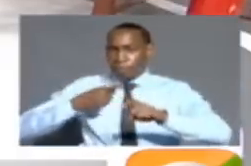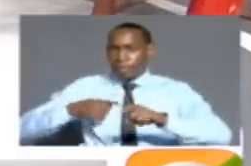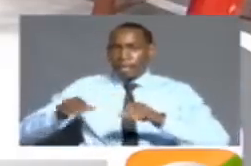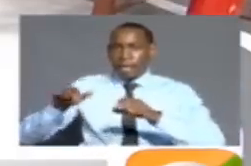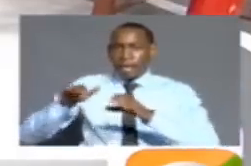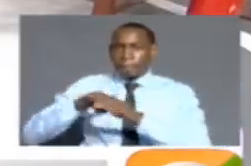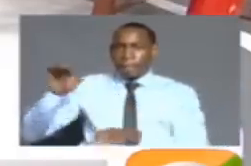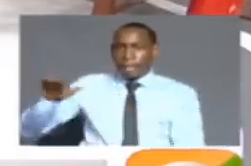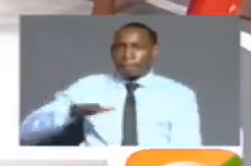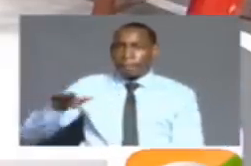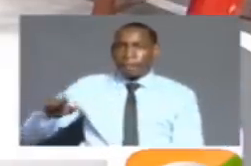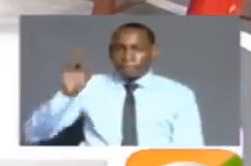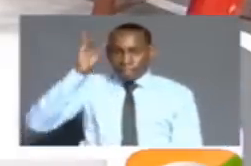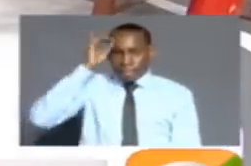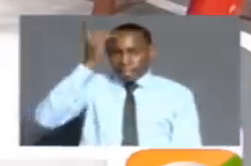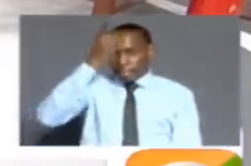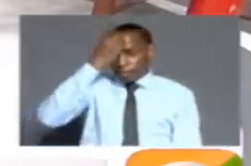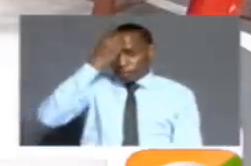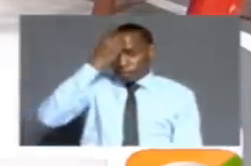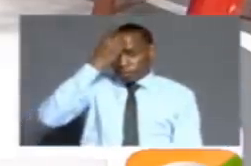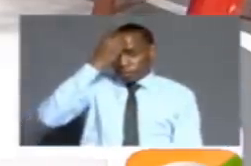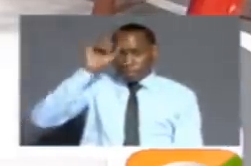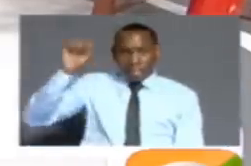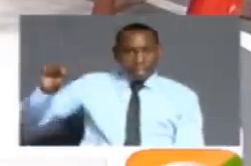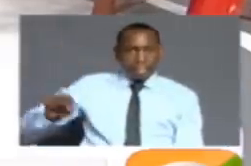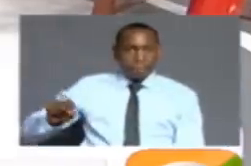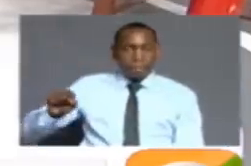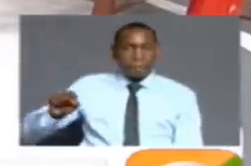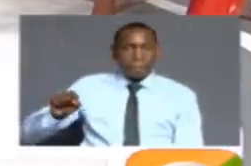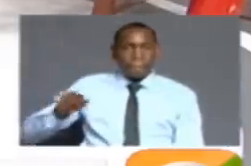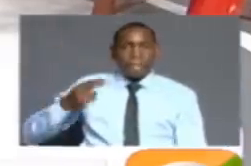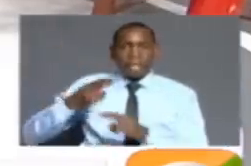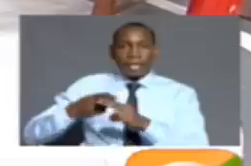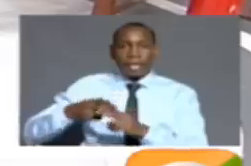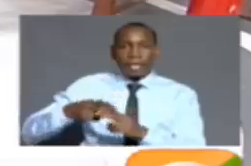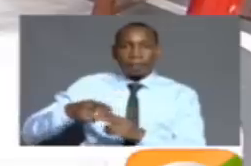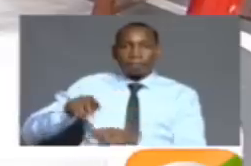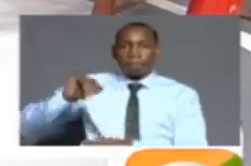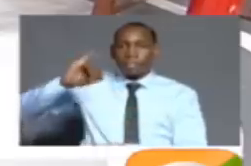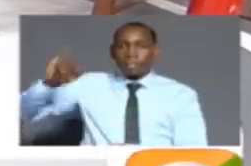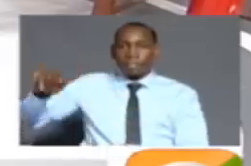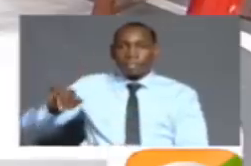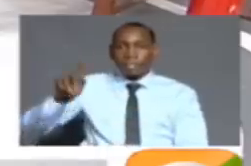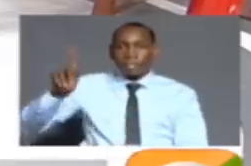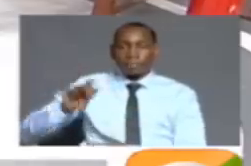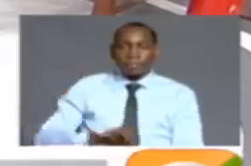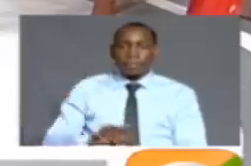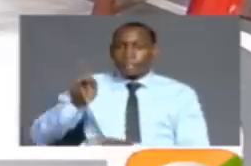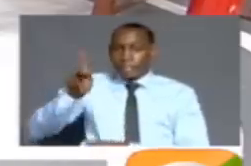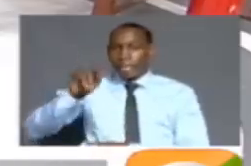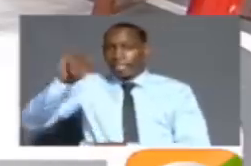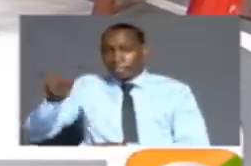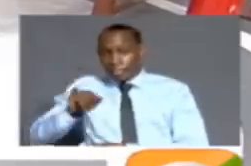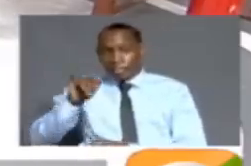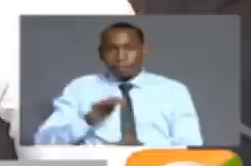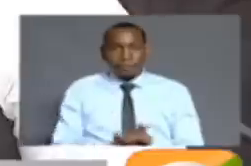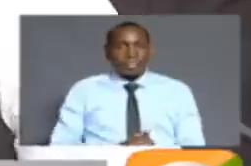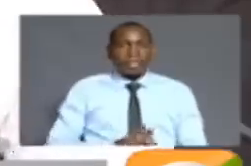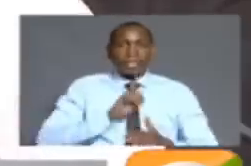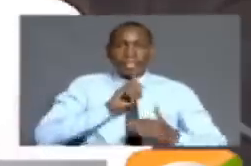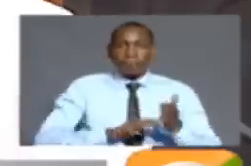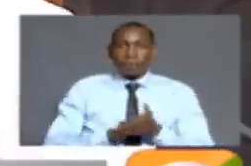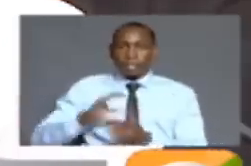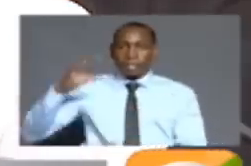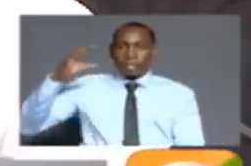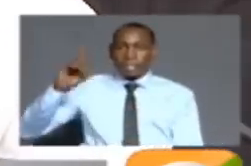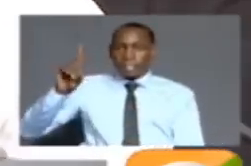Member of Parliament for Dagoretti South. John Kiarie? JK. Yes, KJ. KJ. KJ says,